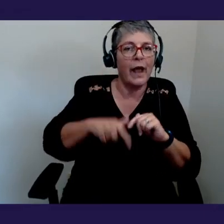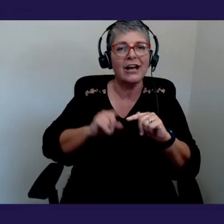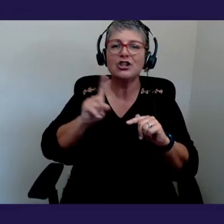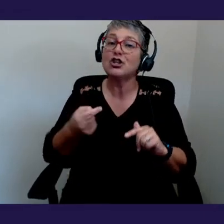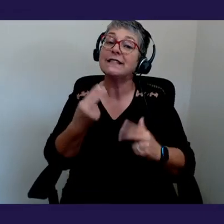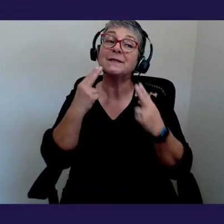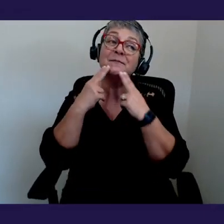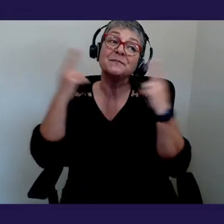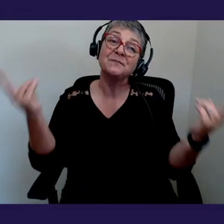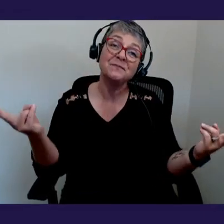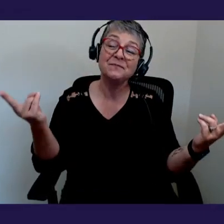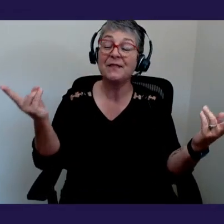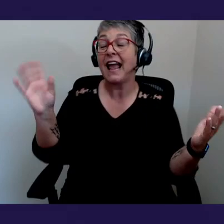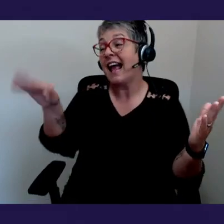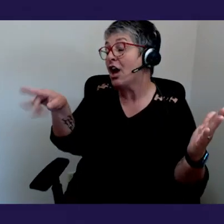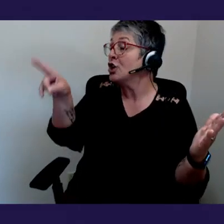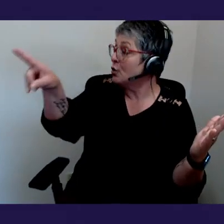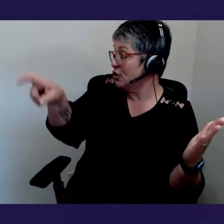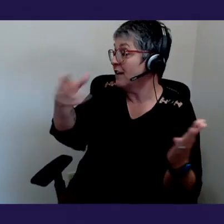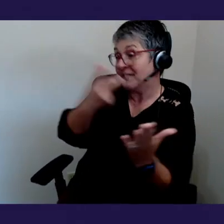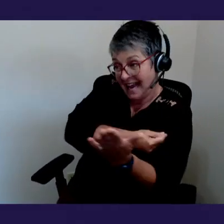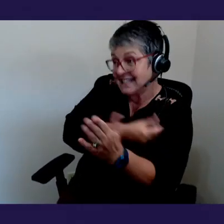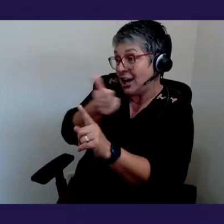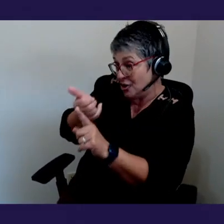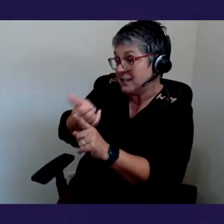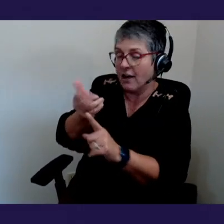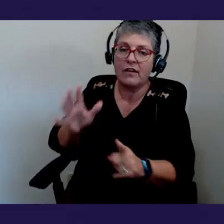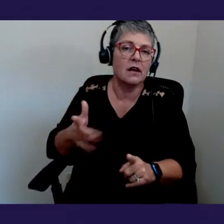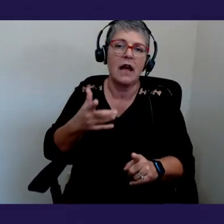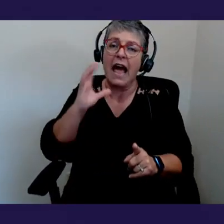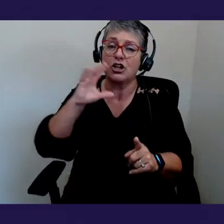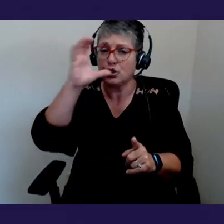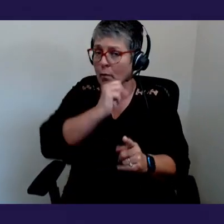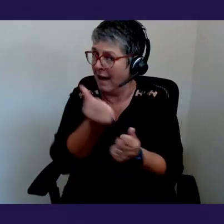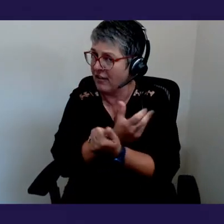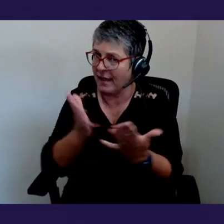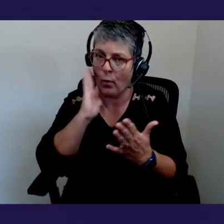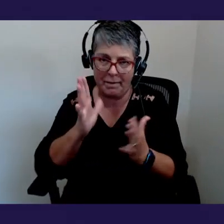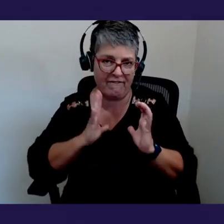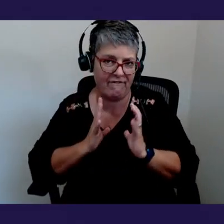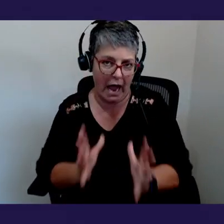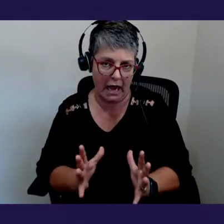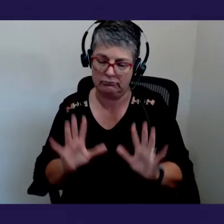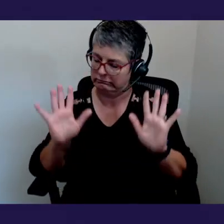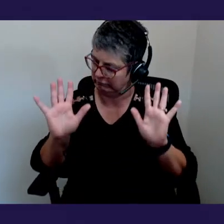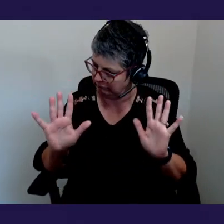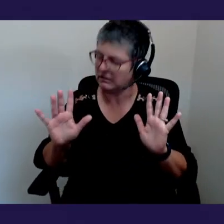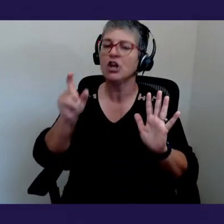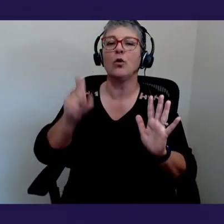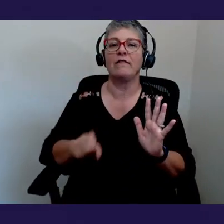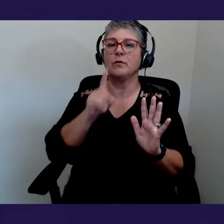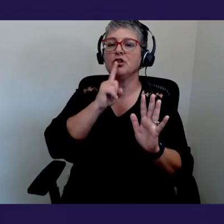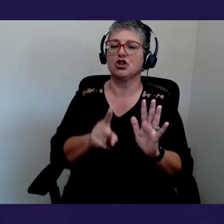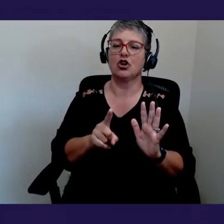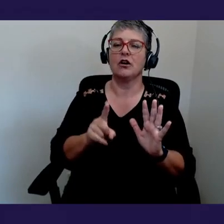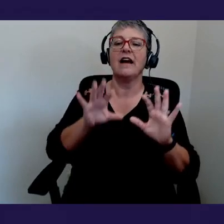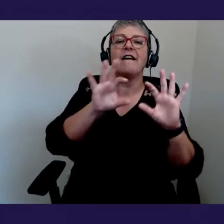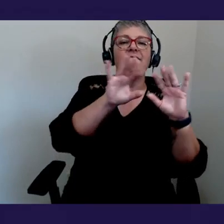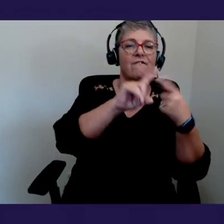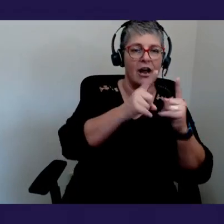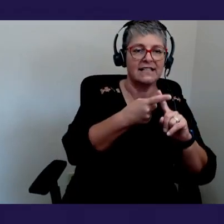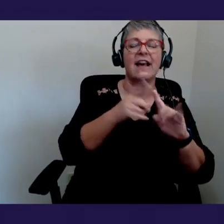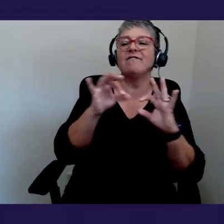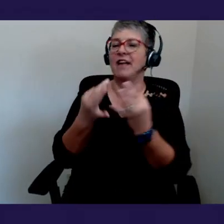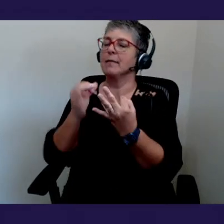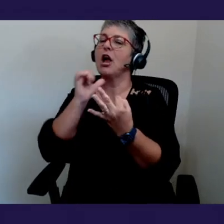afraid, and alone, and assume everything's going to go okay. You have to make sure that your friends and family aren't connected to you publicly on your social media accounts. You have to